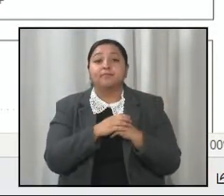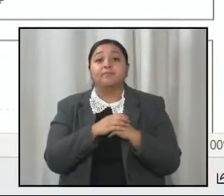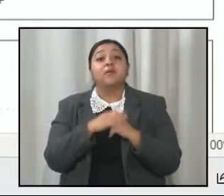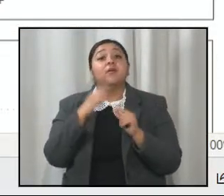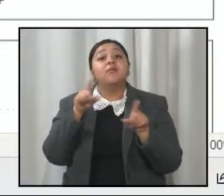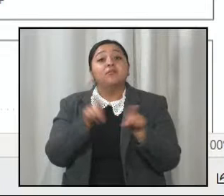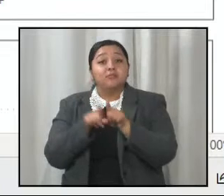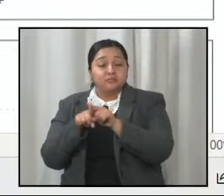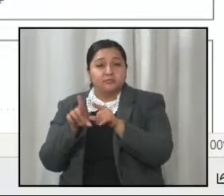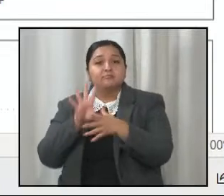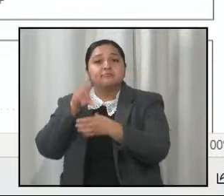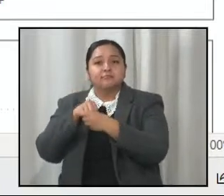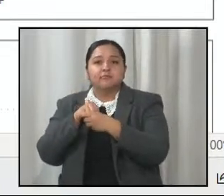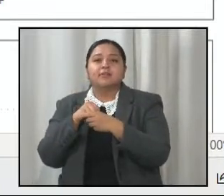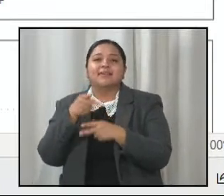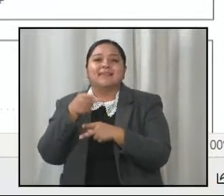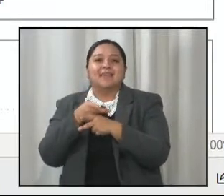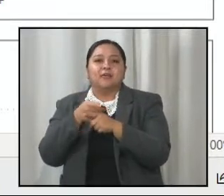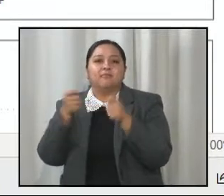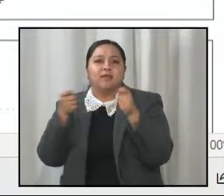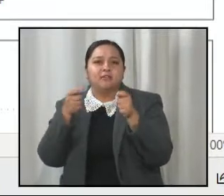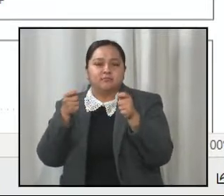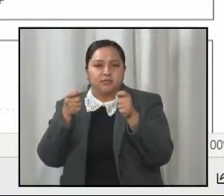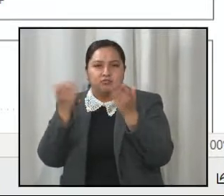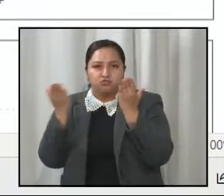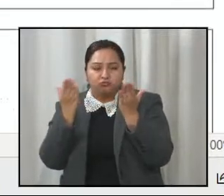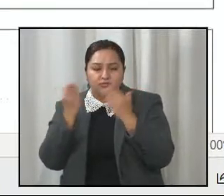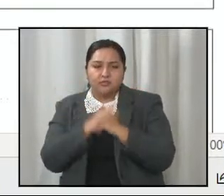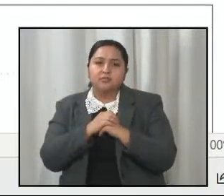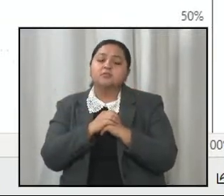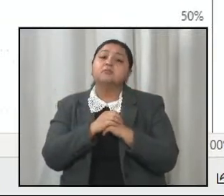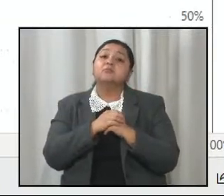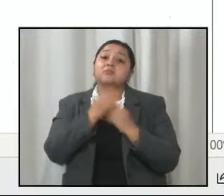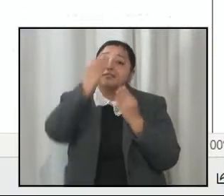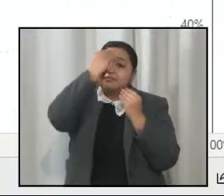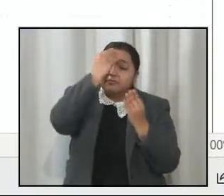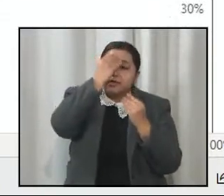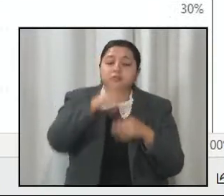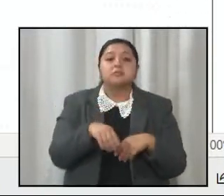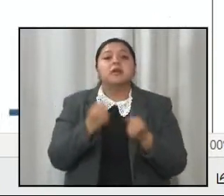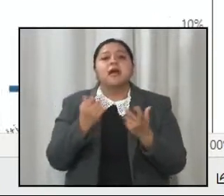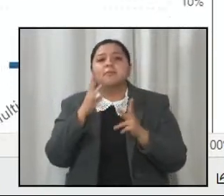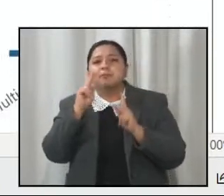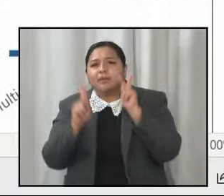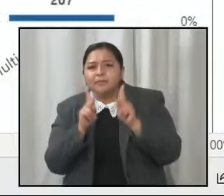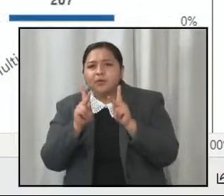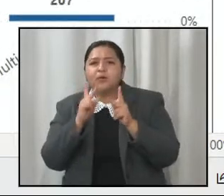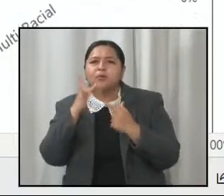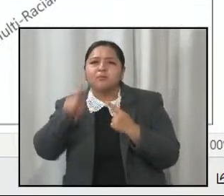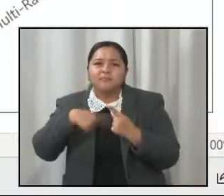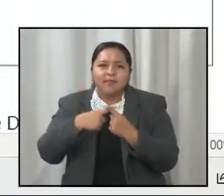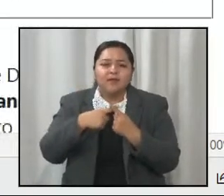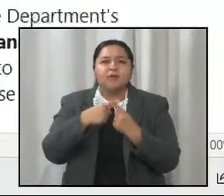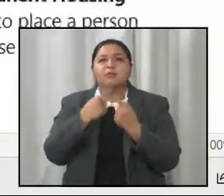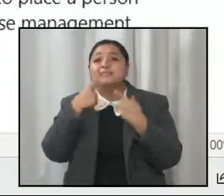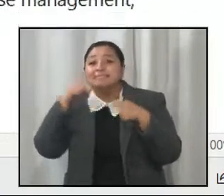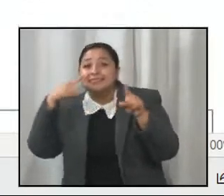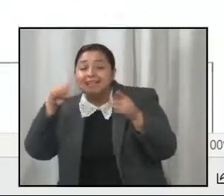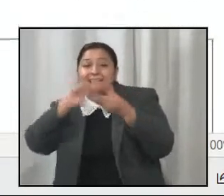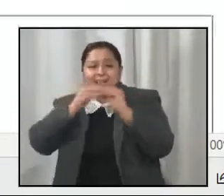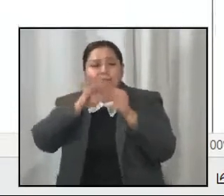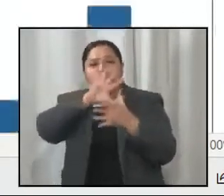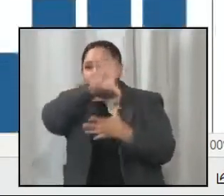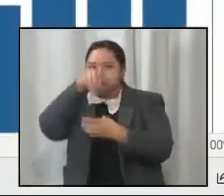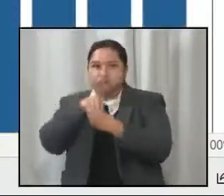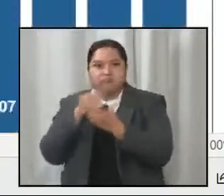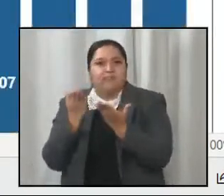services. Data such as program enrollment, number of people assisted, and program success indicators are also included. All of the